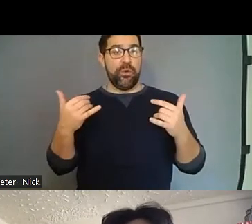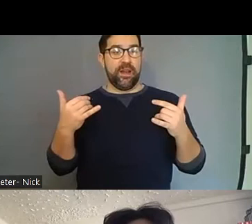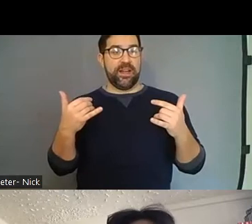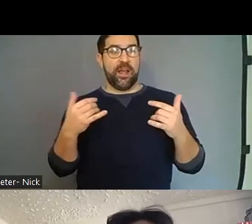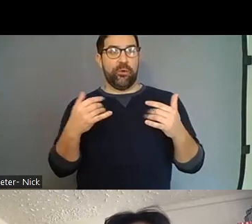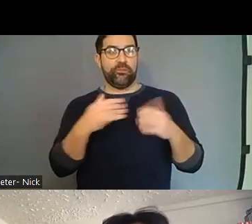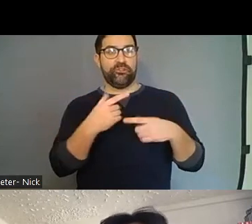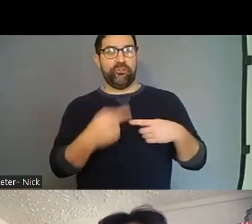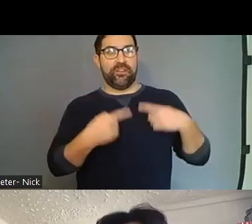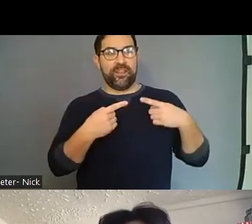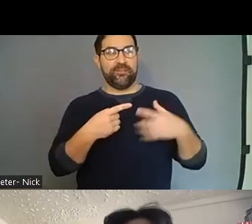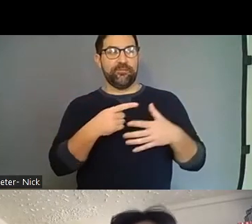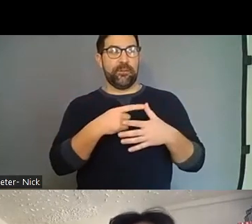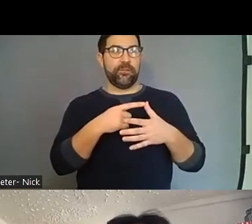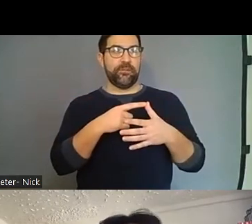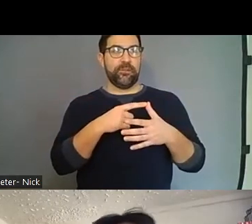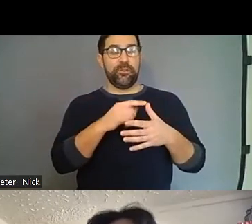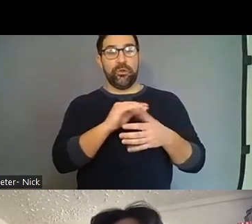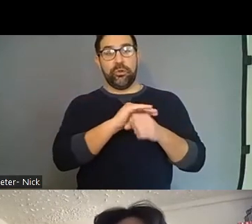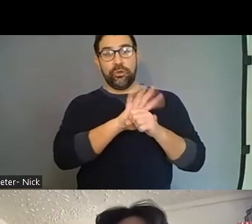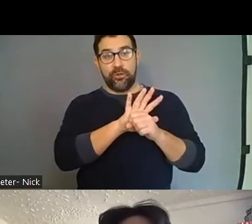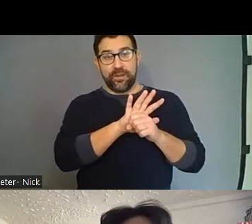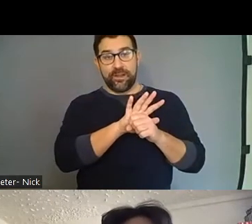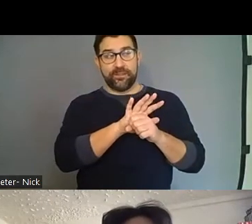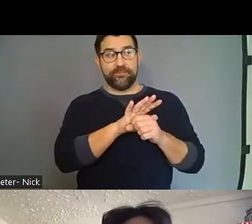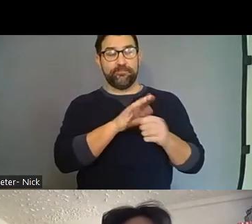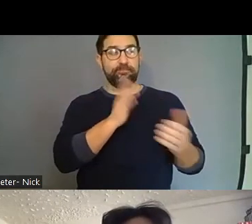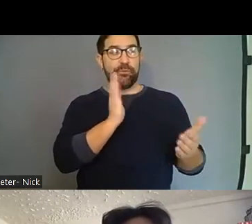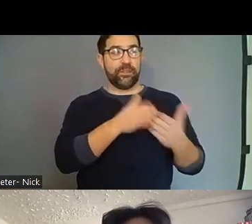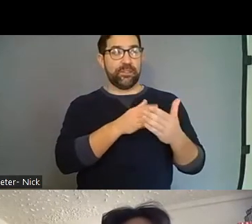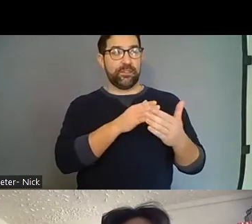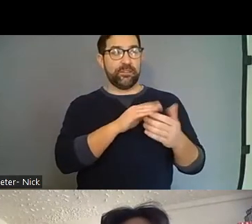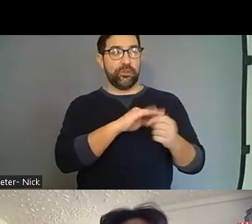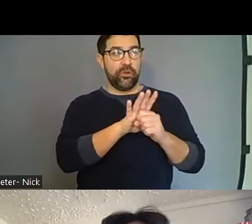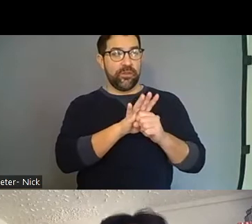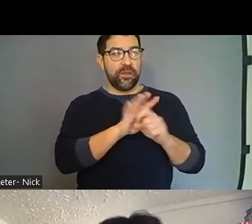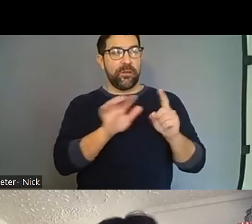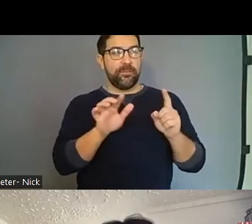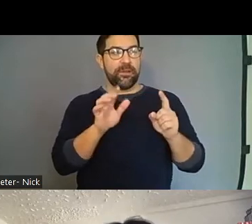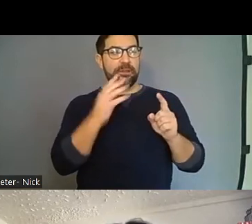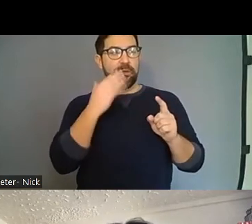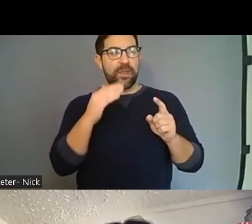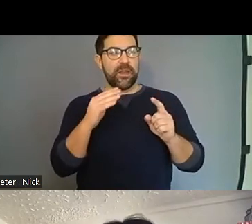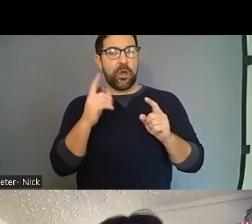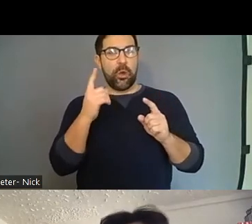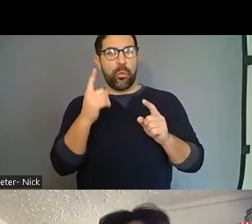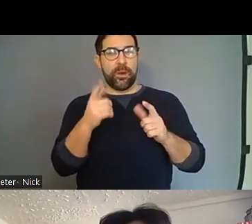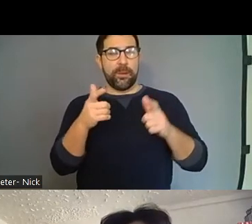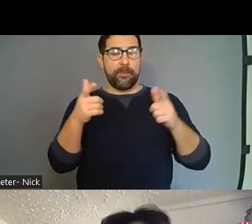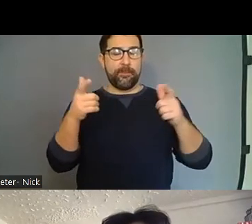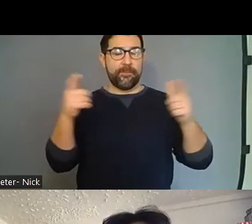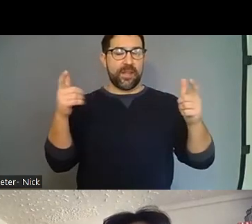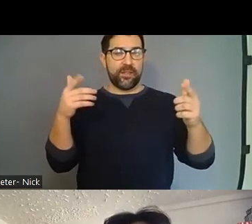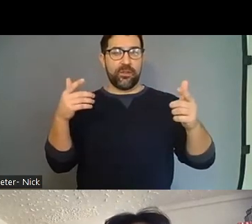COVID. I'm not gonna say just COVID, we're fighting against COVID, but the uniform thing we're fighting against